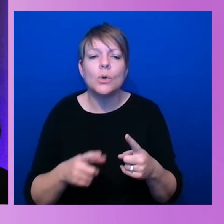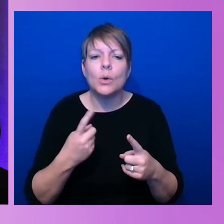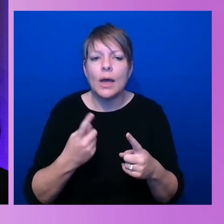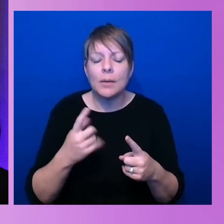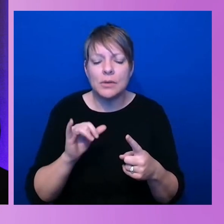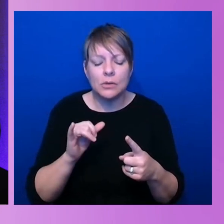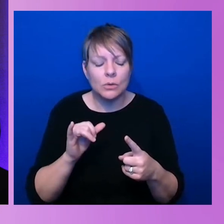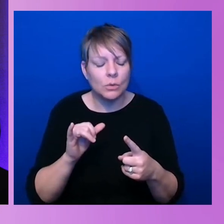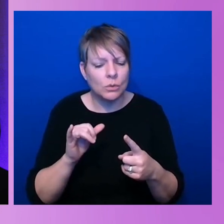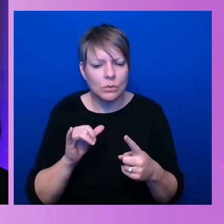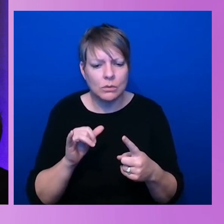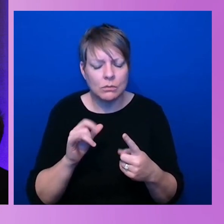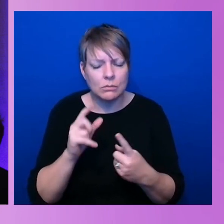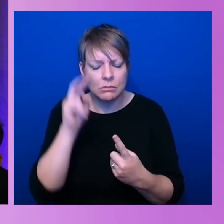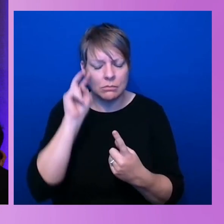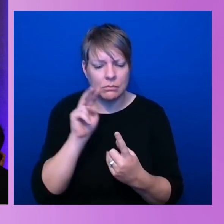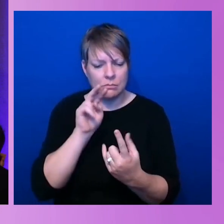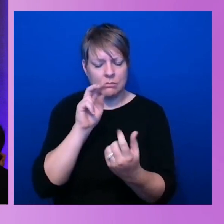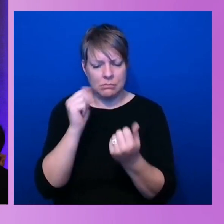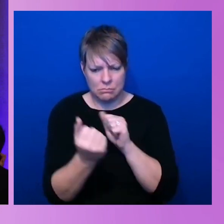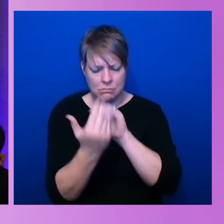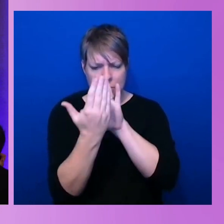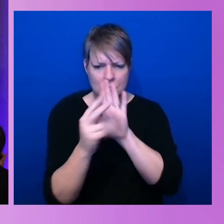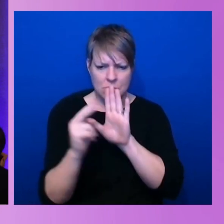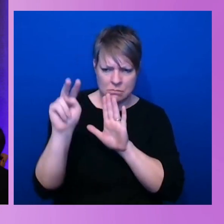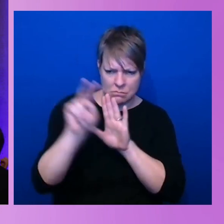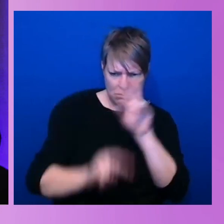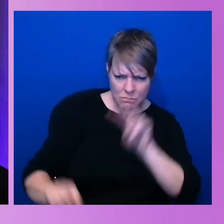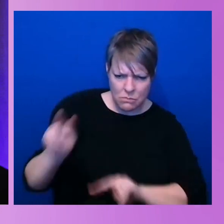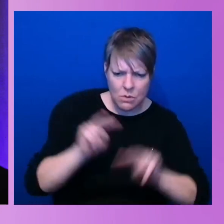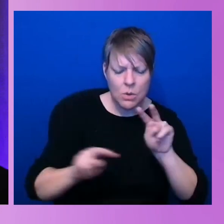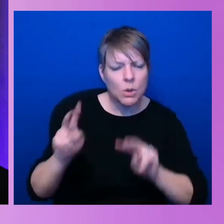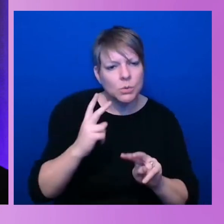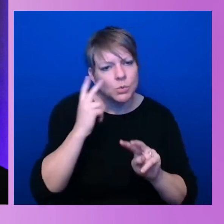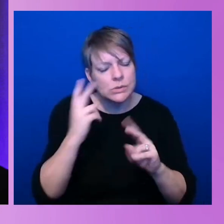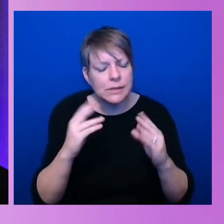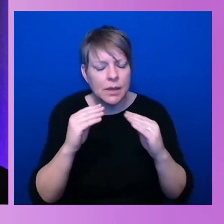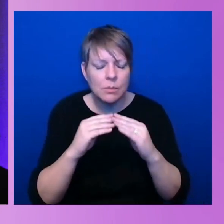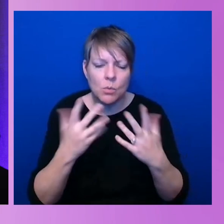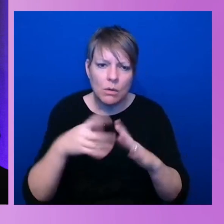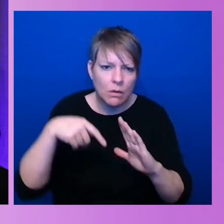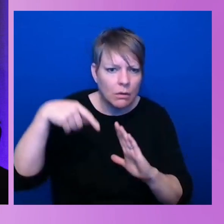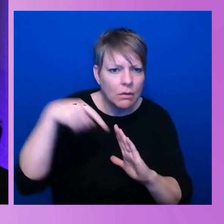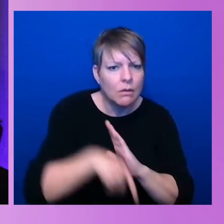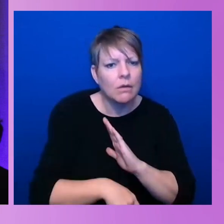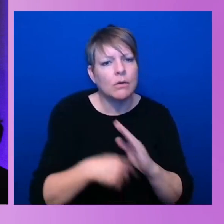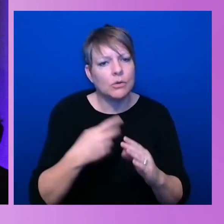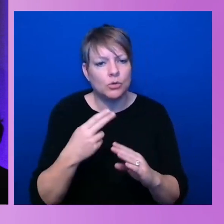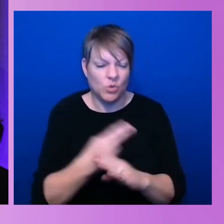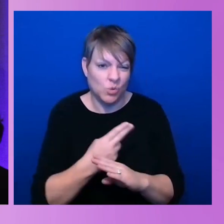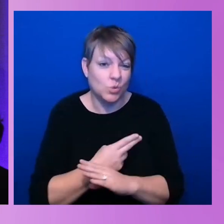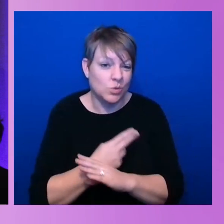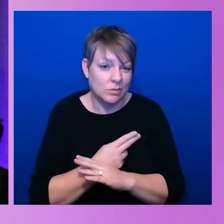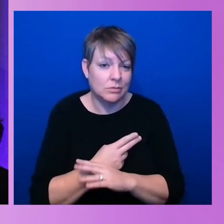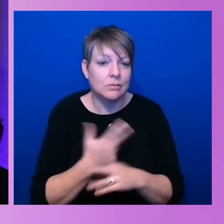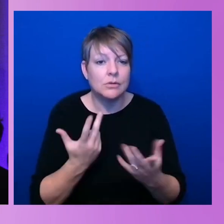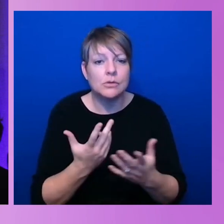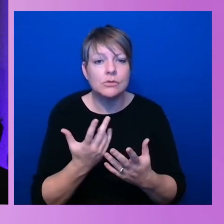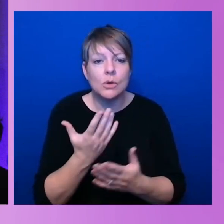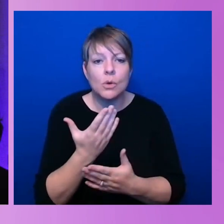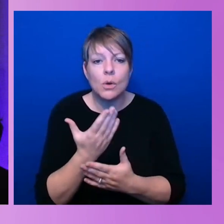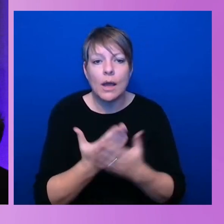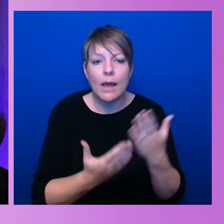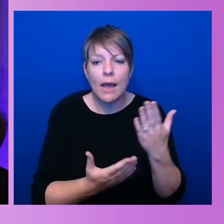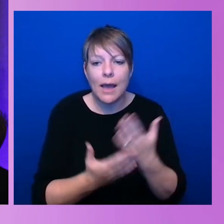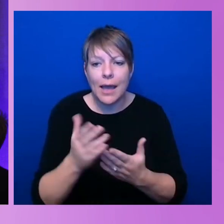expertise in, you start to see a lot more profound use cases. So, hand raise. Who uses hand raise?